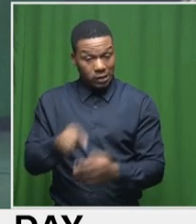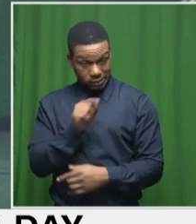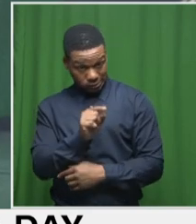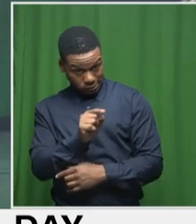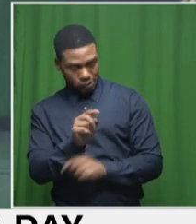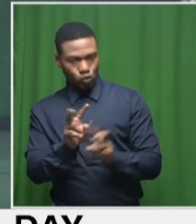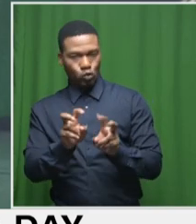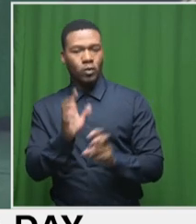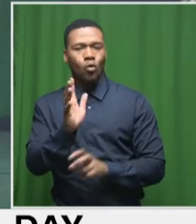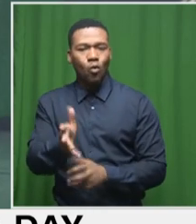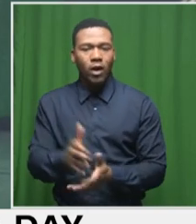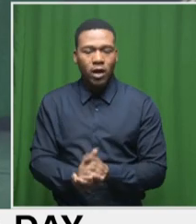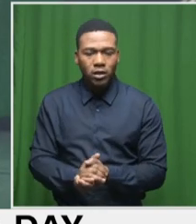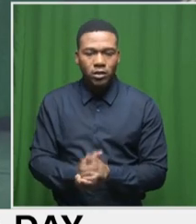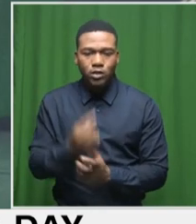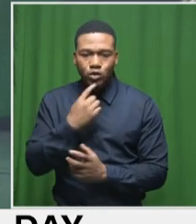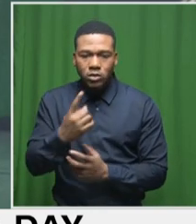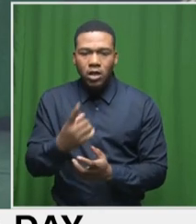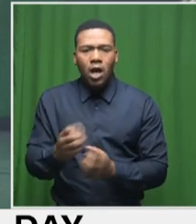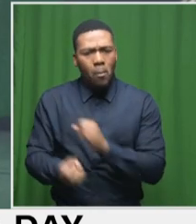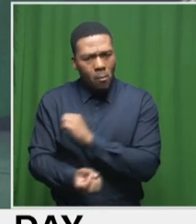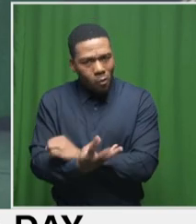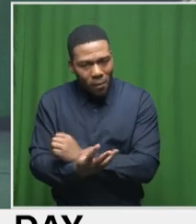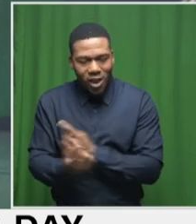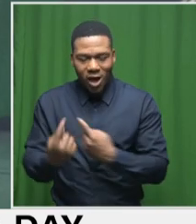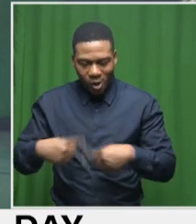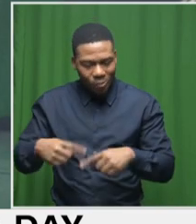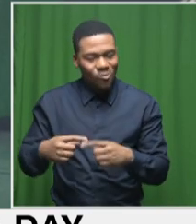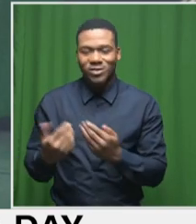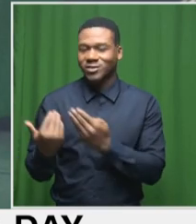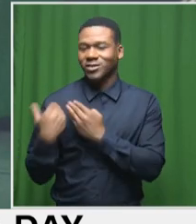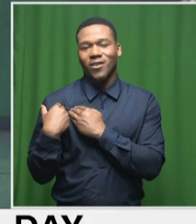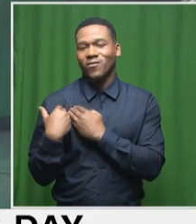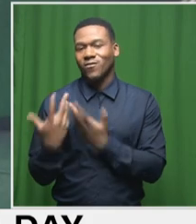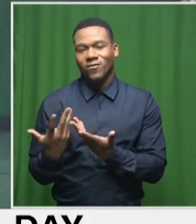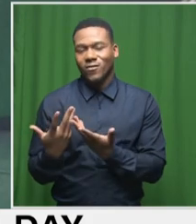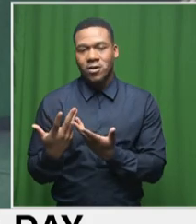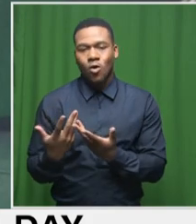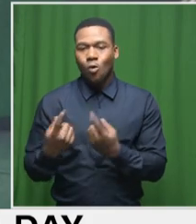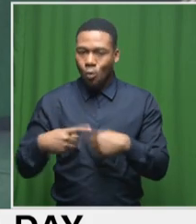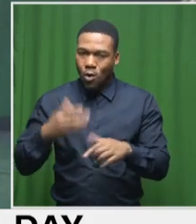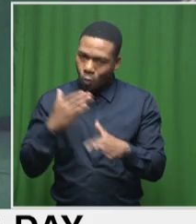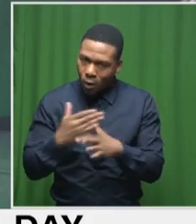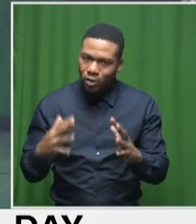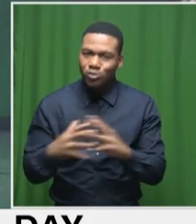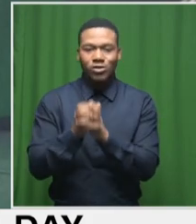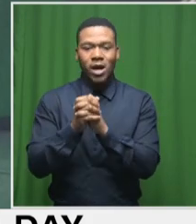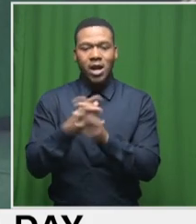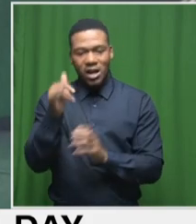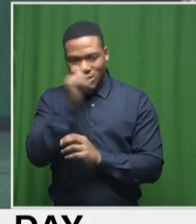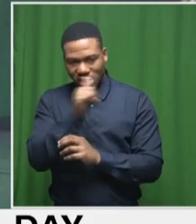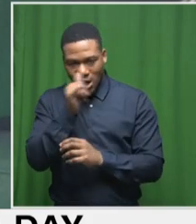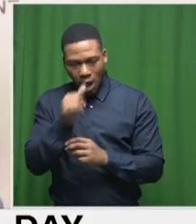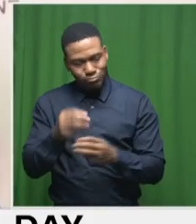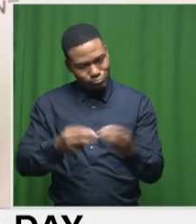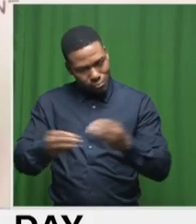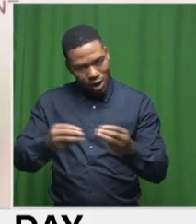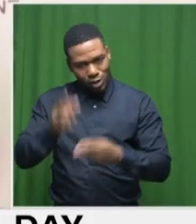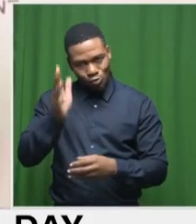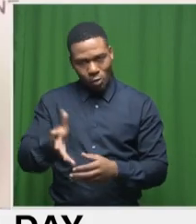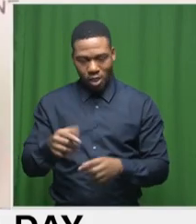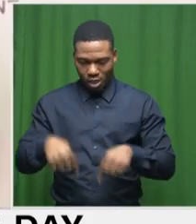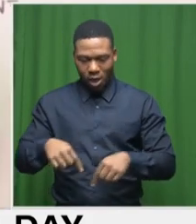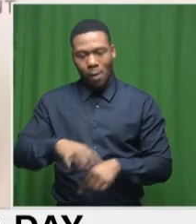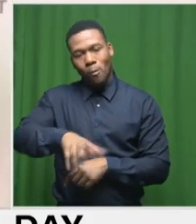the people to say, Mpumalanga, we are safe. Mpumalanga, we are dealing, we are working together. Crime will be managed in the province. Lieutenant